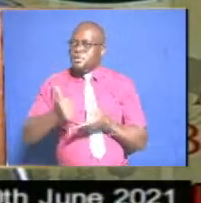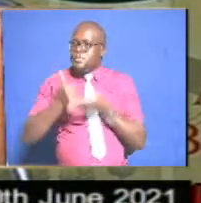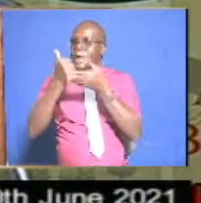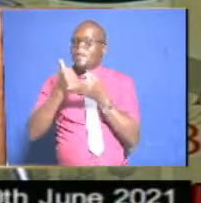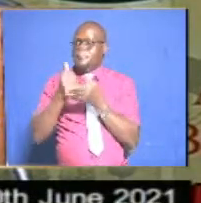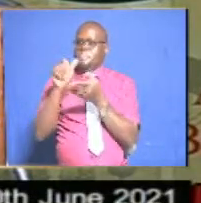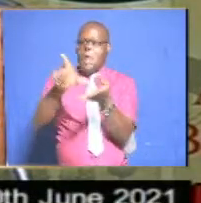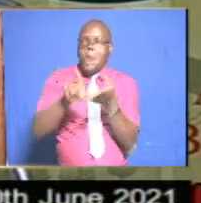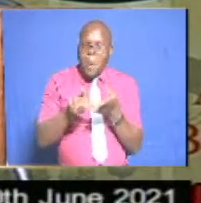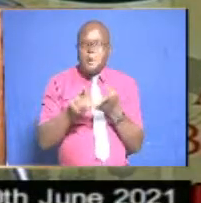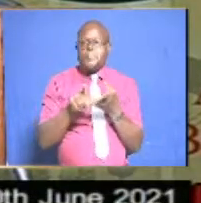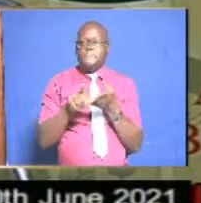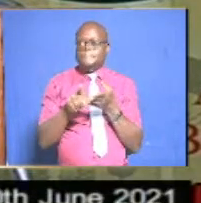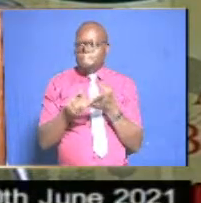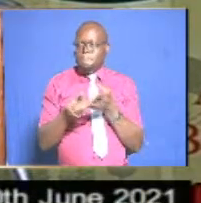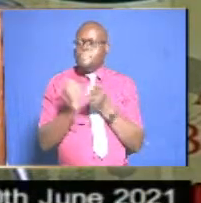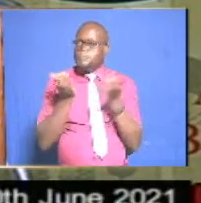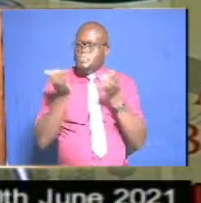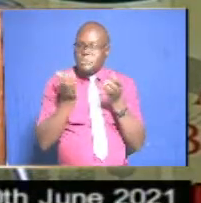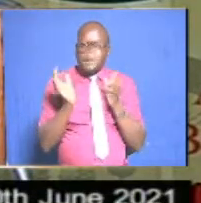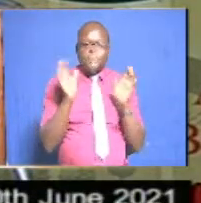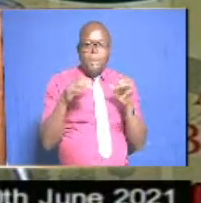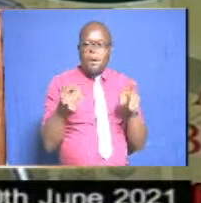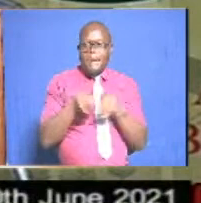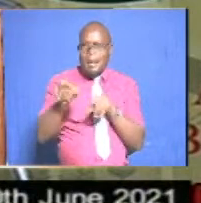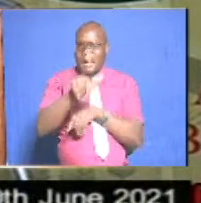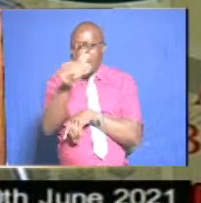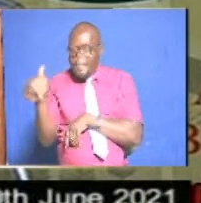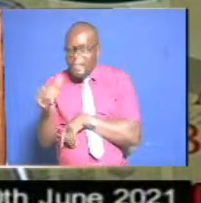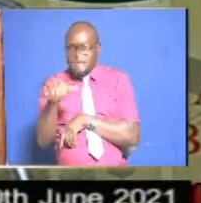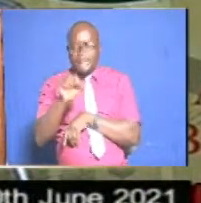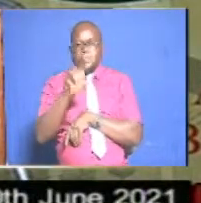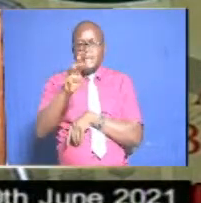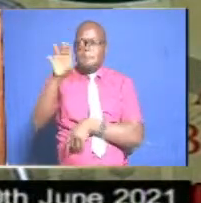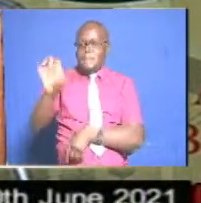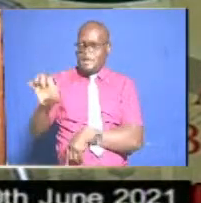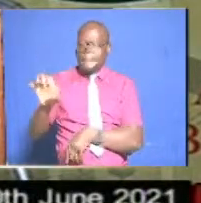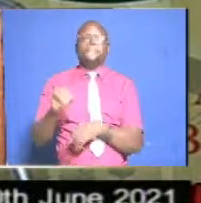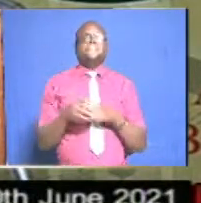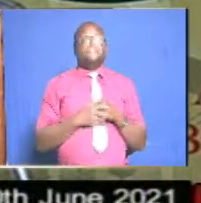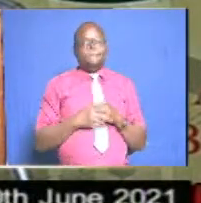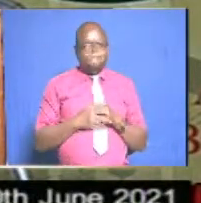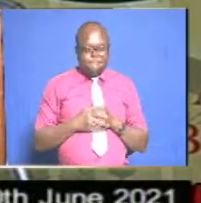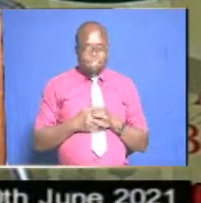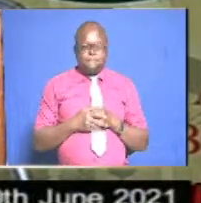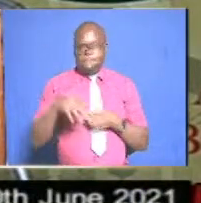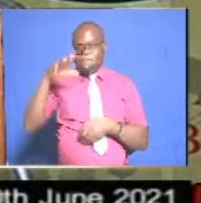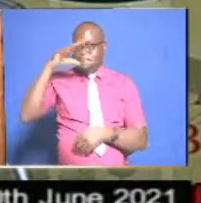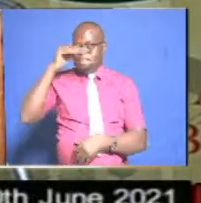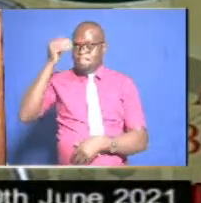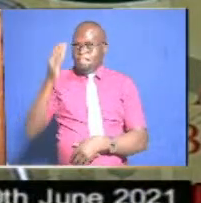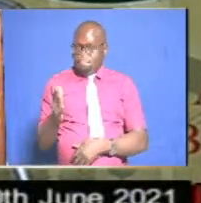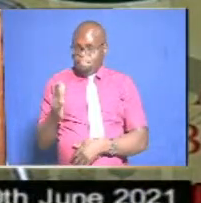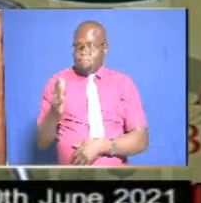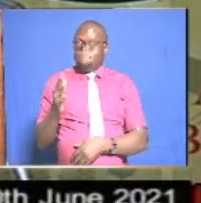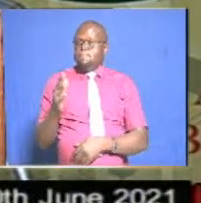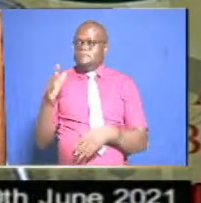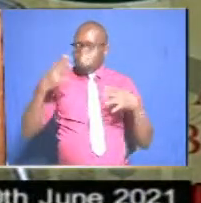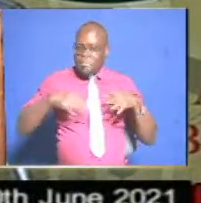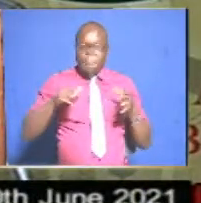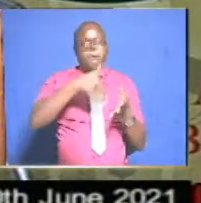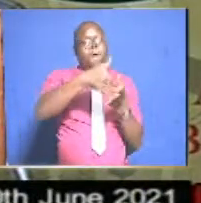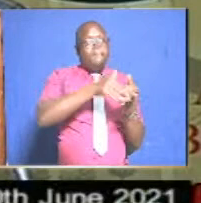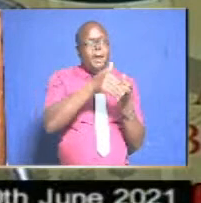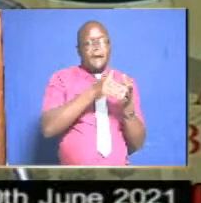to the micro, small, and medium enterprises. Mr. Speaker, the plight of the vulnerable in our